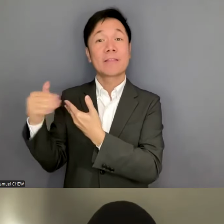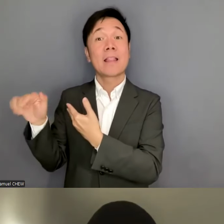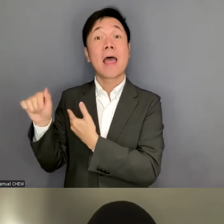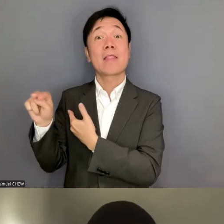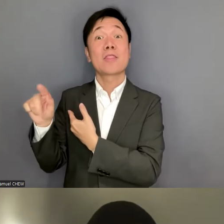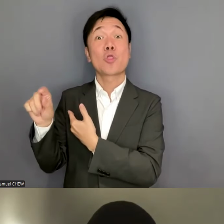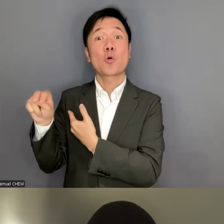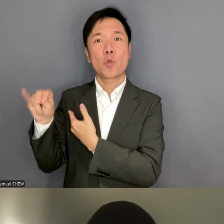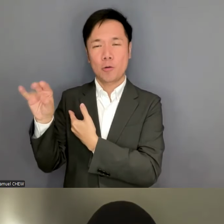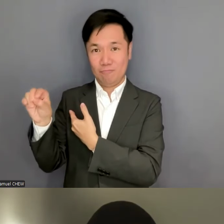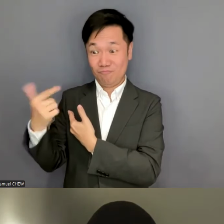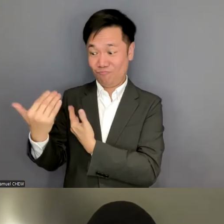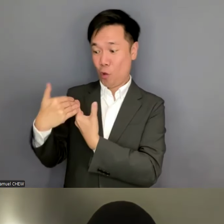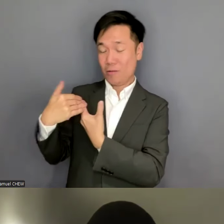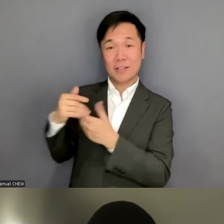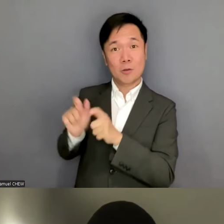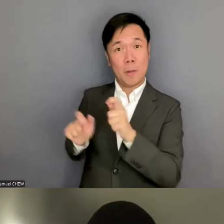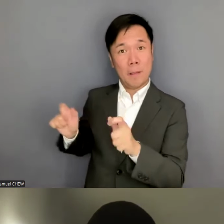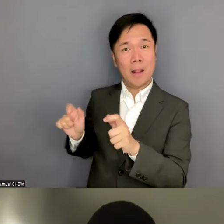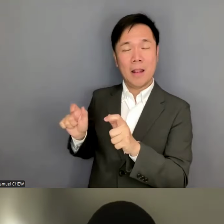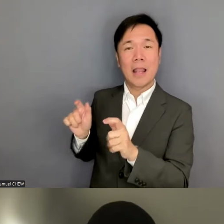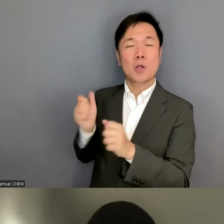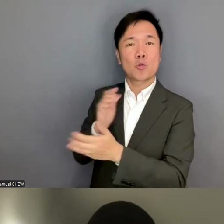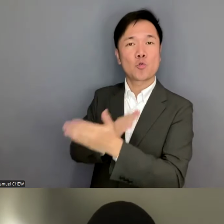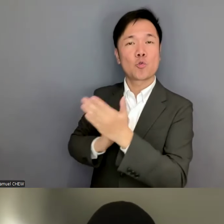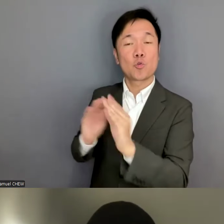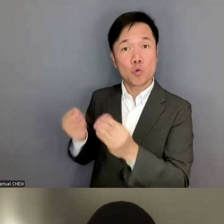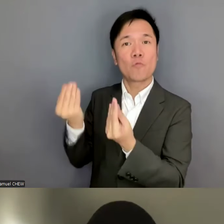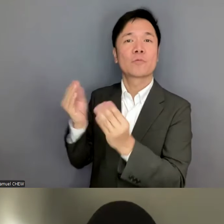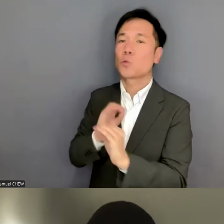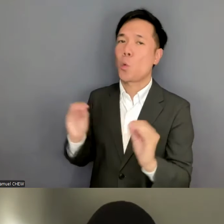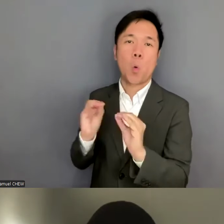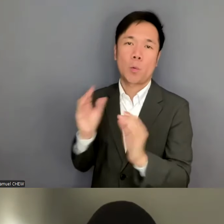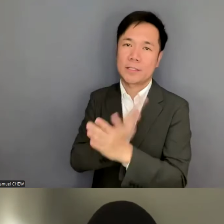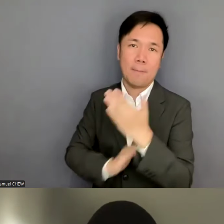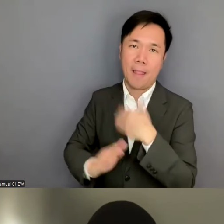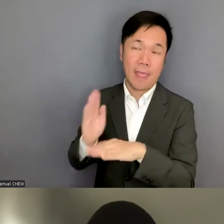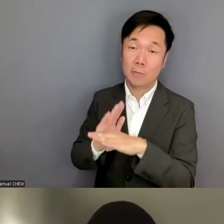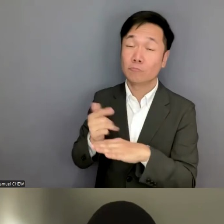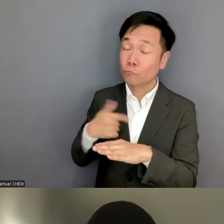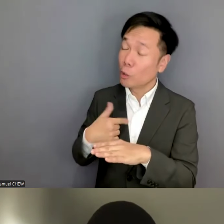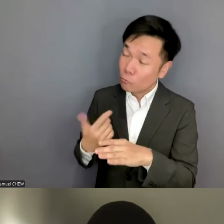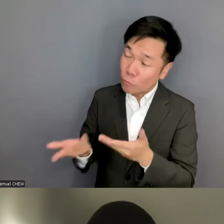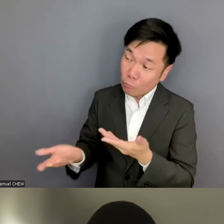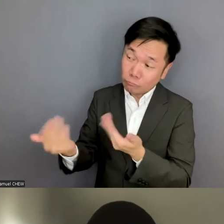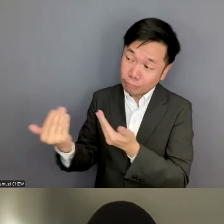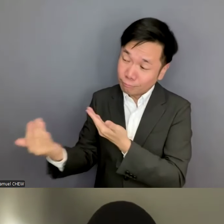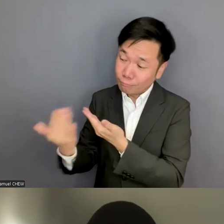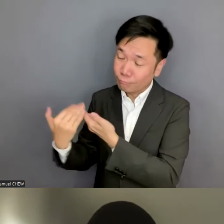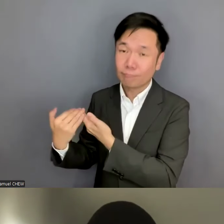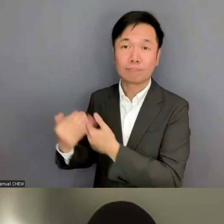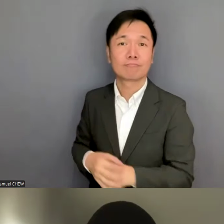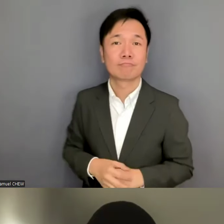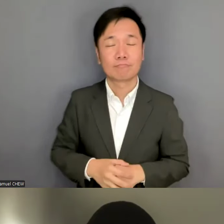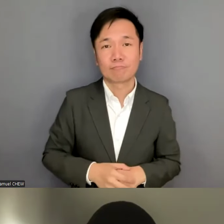without disabilities to be part of our meetings. Most of the time, we invite them to participate, maybe talking